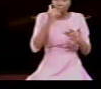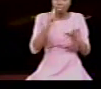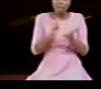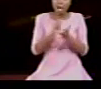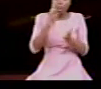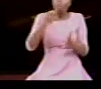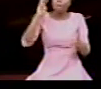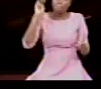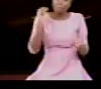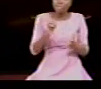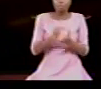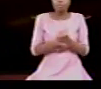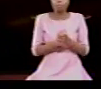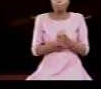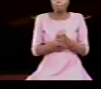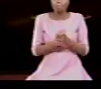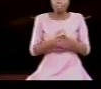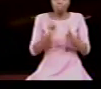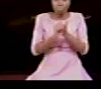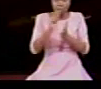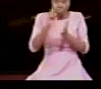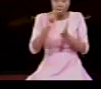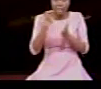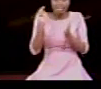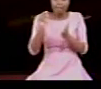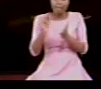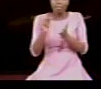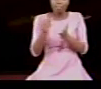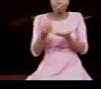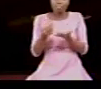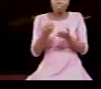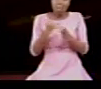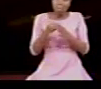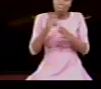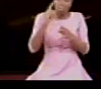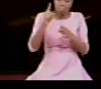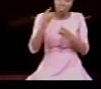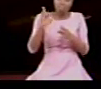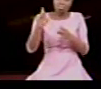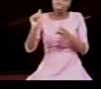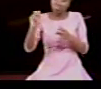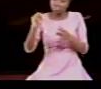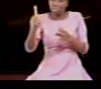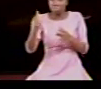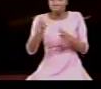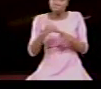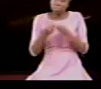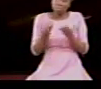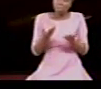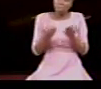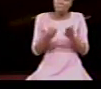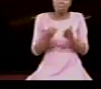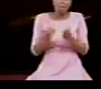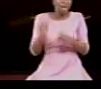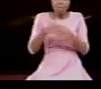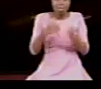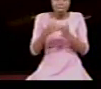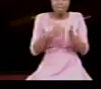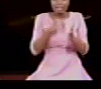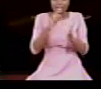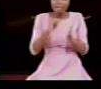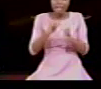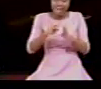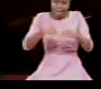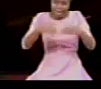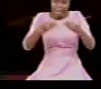That one kobo, one naira, or maybe one rand, or maybe a ruby, or whatever it is, given from